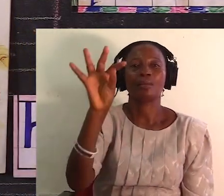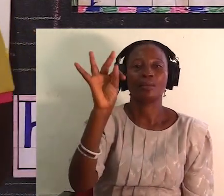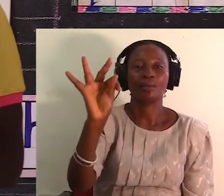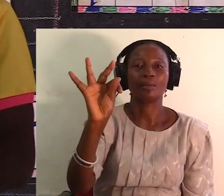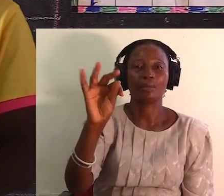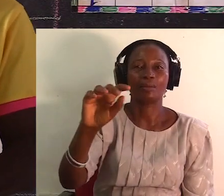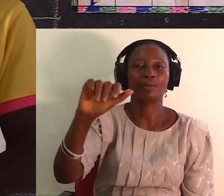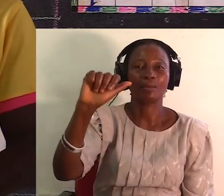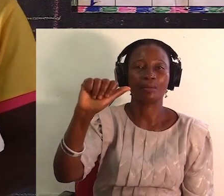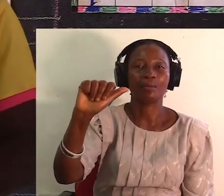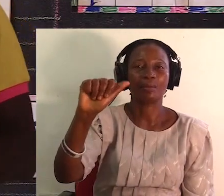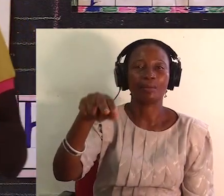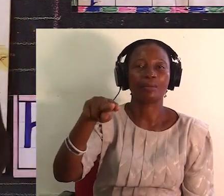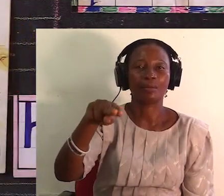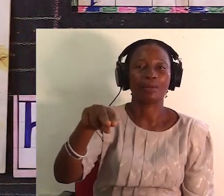Fanta,